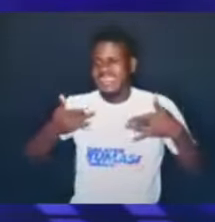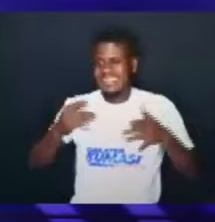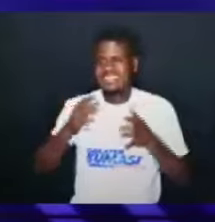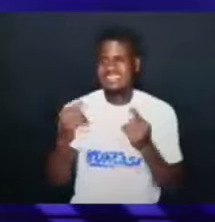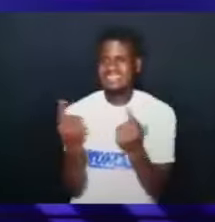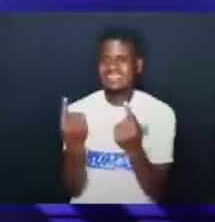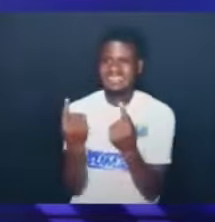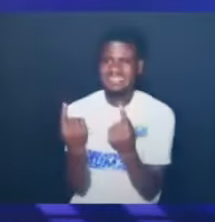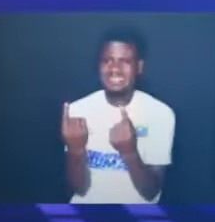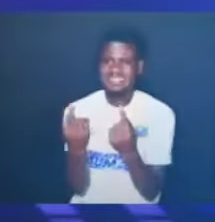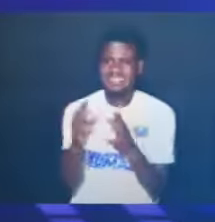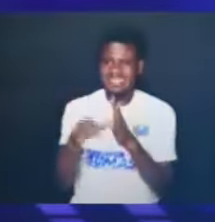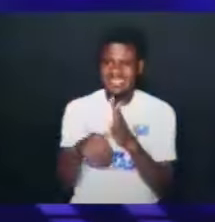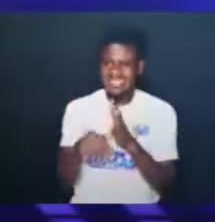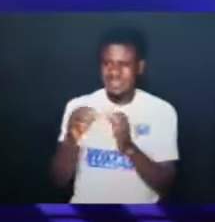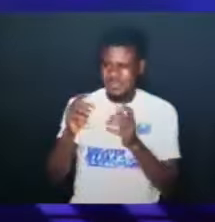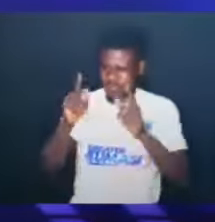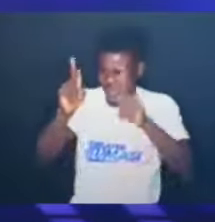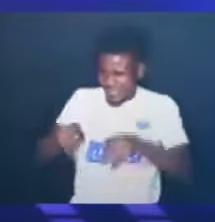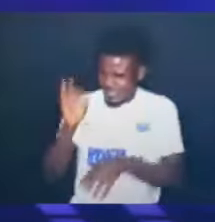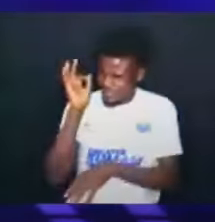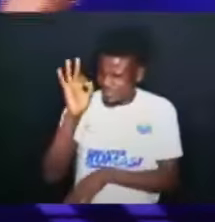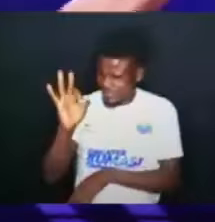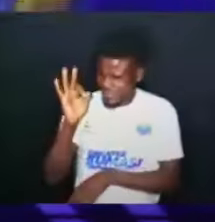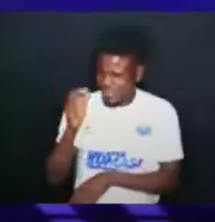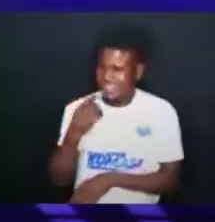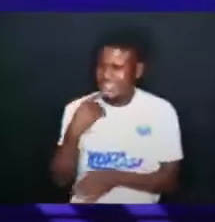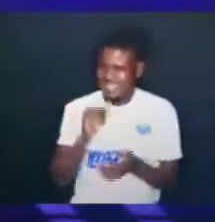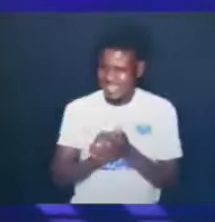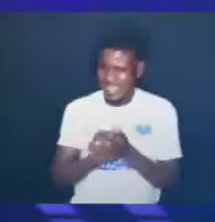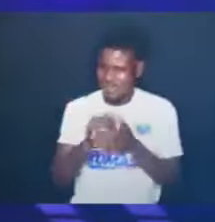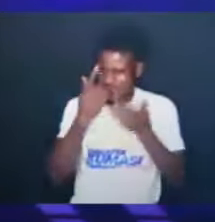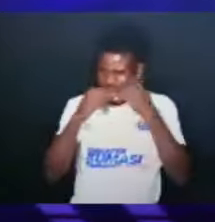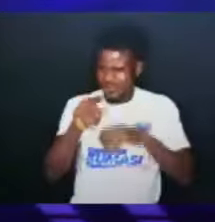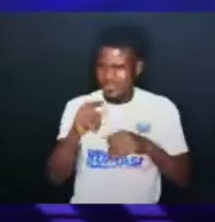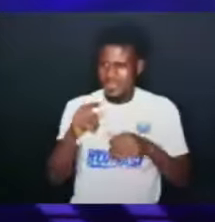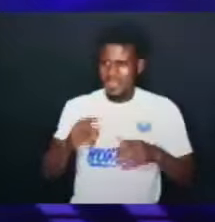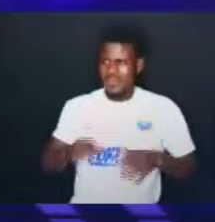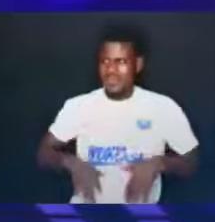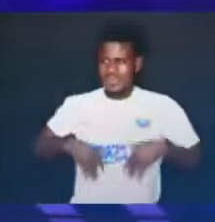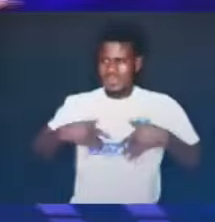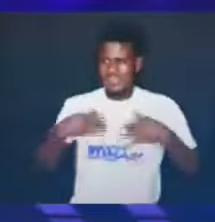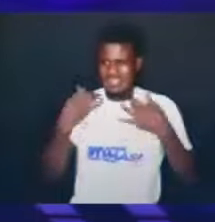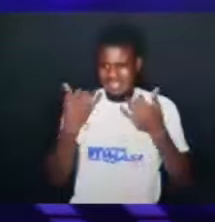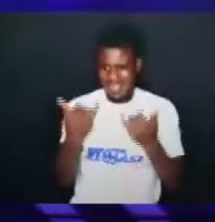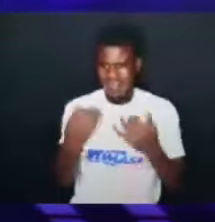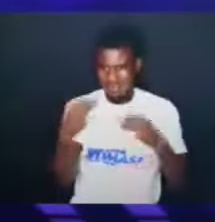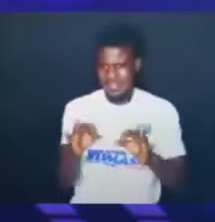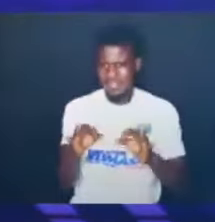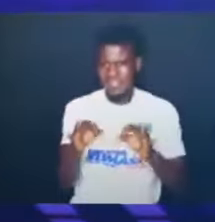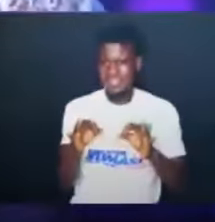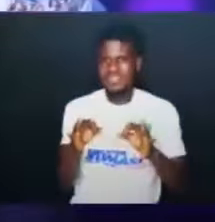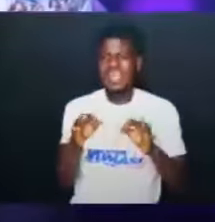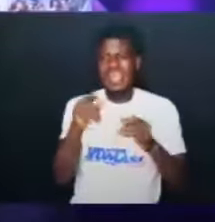this, you are born again, you are saved. But we don't tend to add the fact that you have come under the lordship of